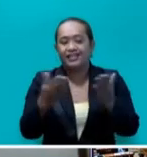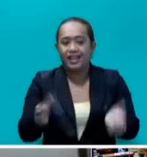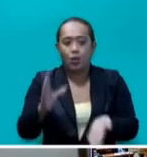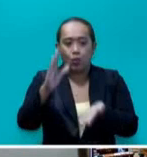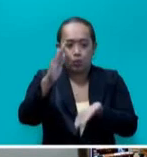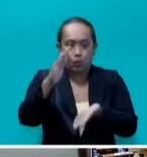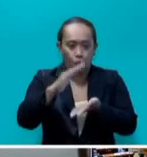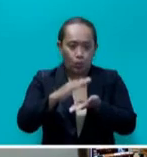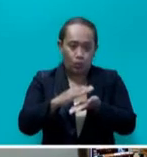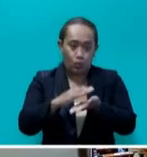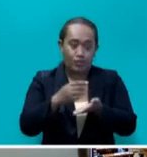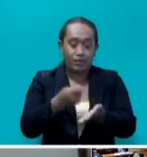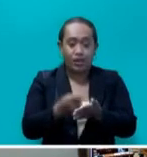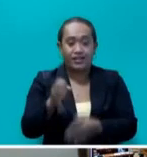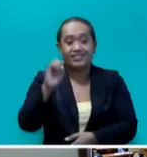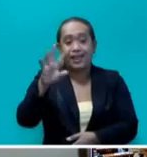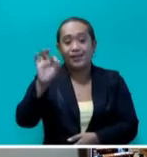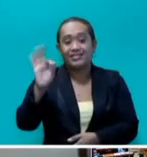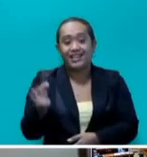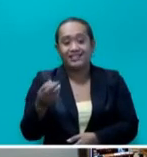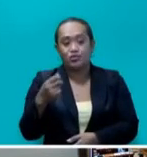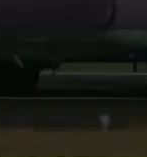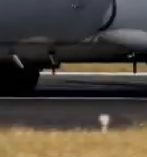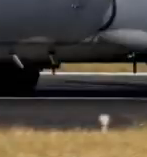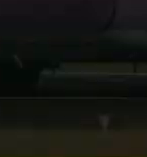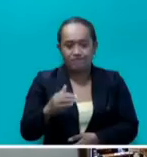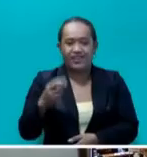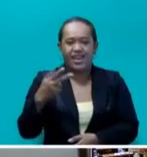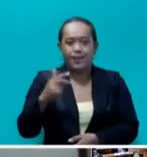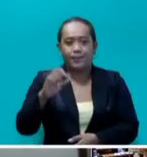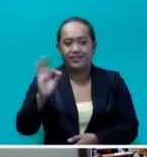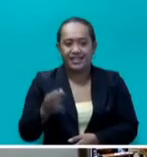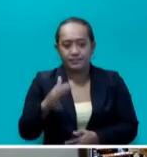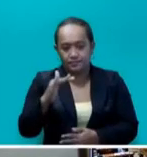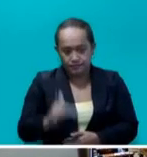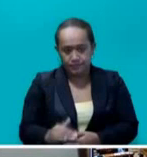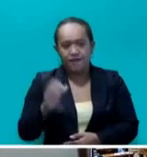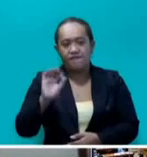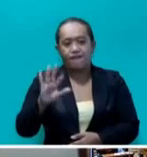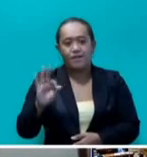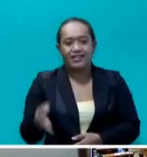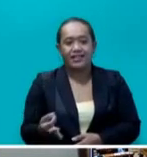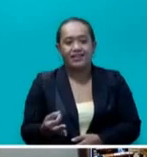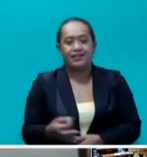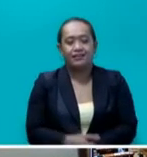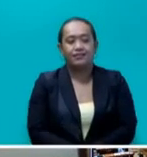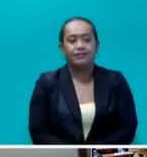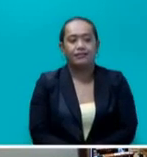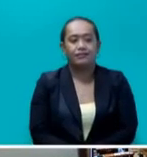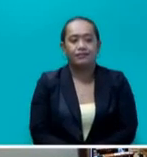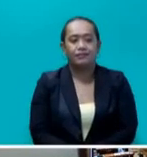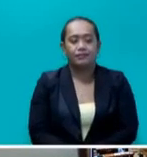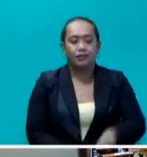and employees from 10% and 8% respectively to 5% each. The reduced rates were initially effective from 1